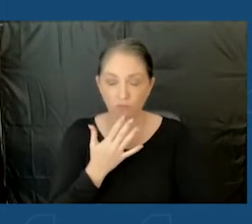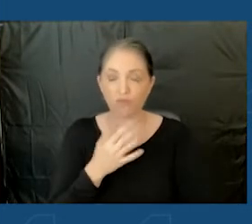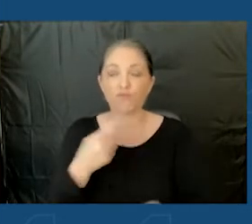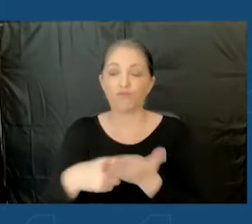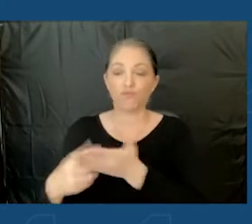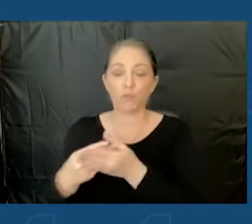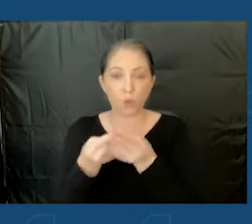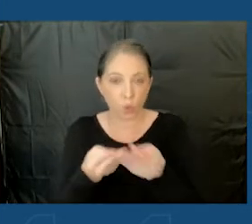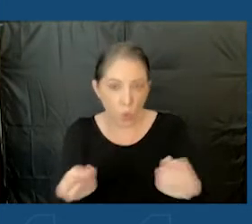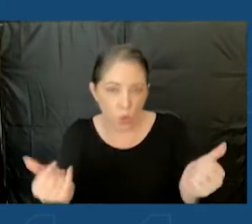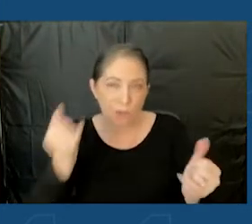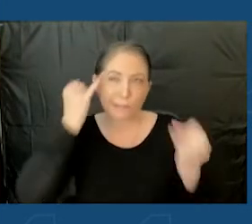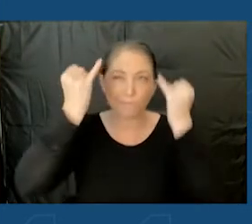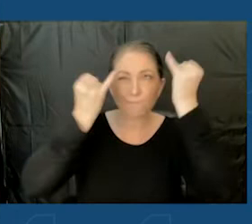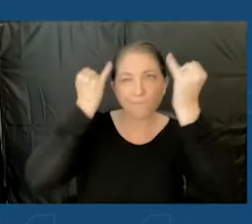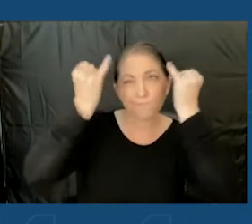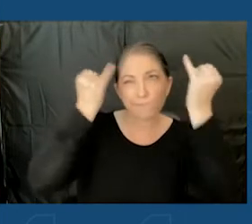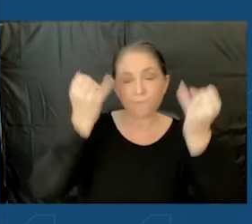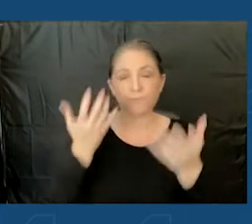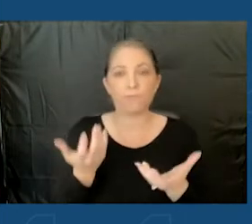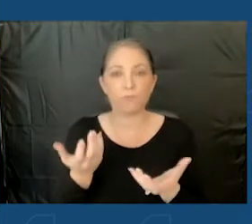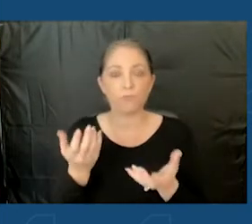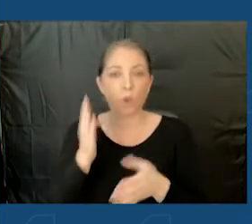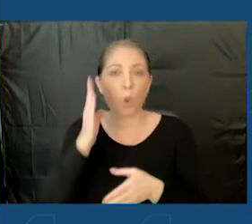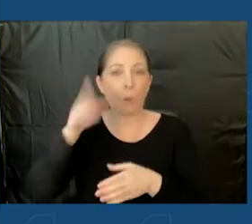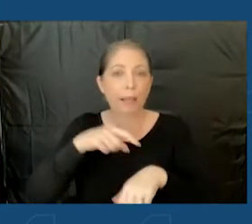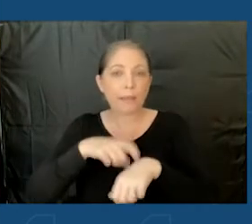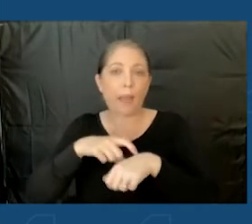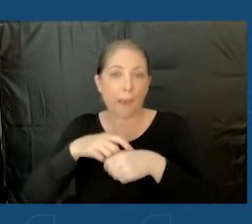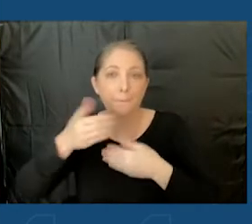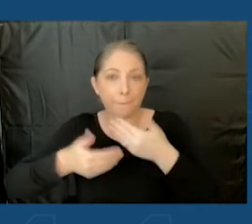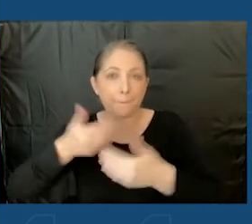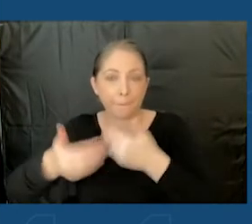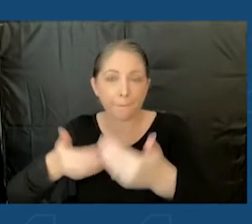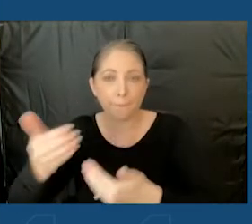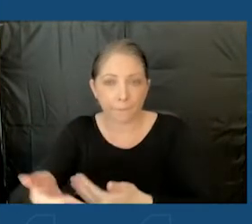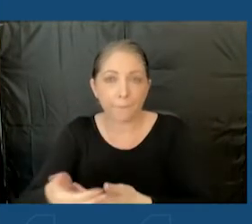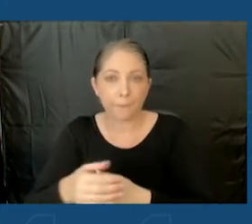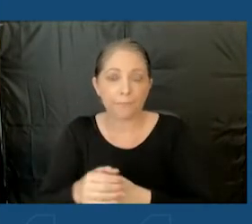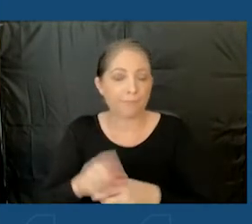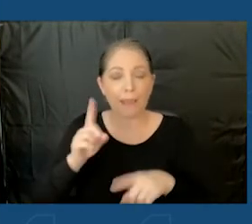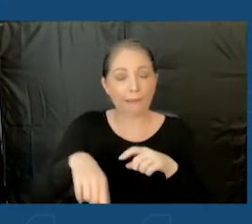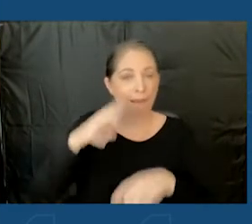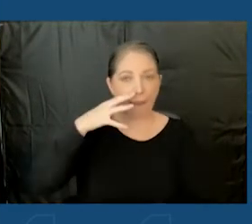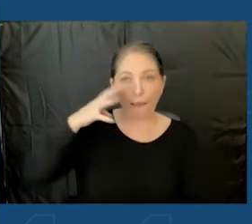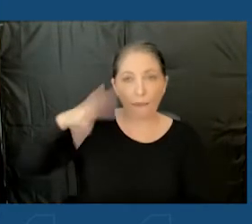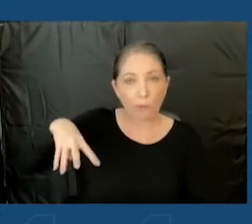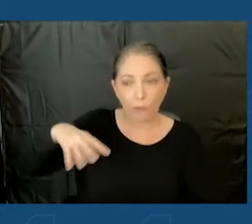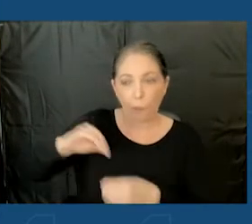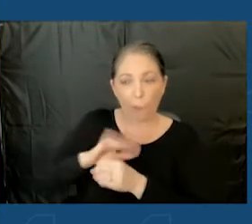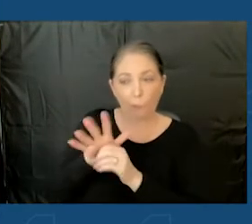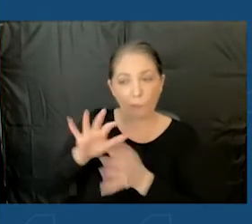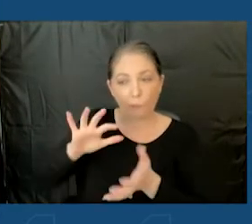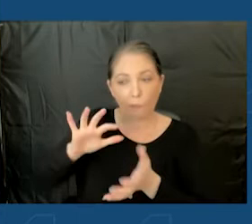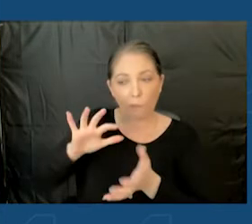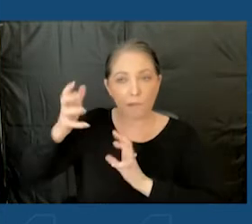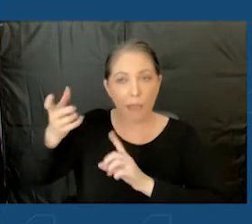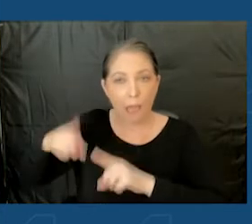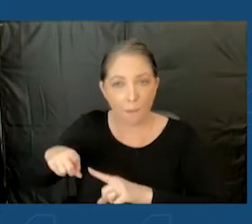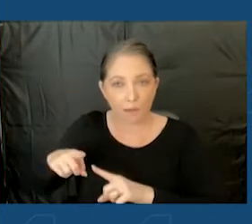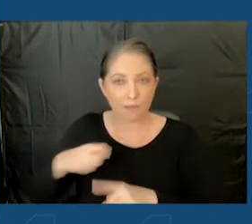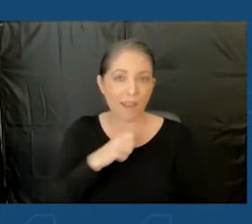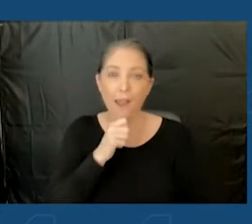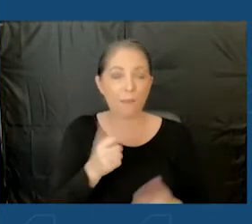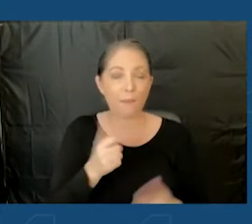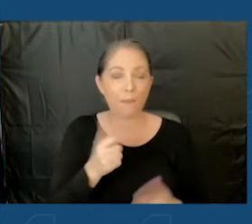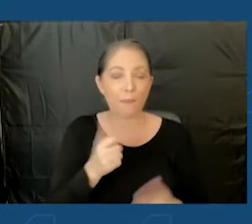but I still want to get my arms around it. We can't ignore the fact that this phenomenon happened, and that'll be out by this time next year. But I'm not waiting. I don't need numbers